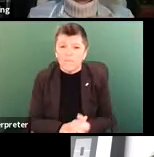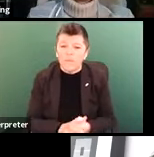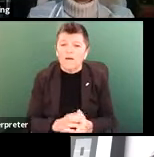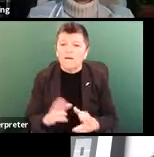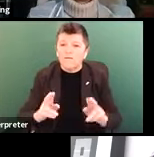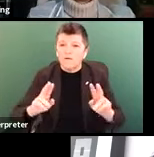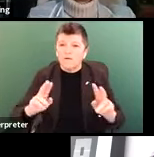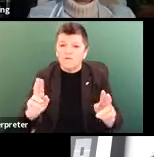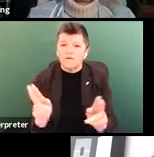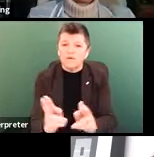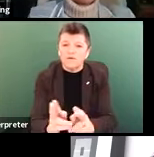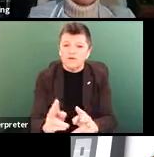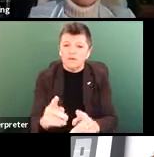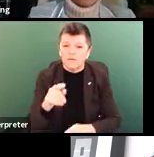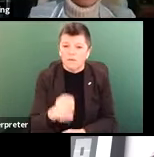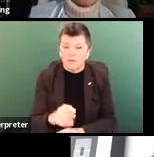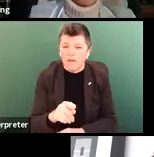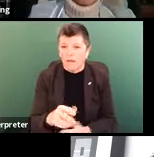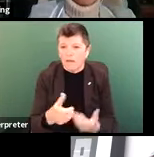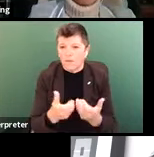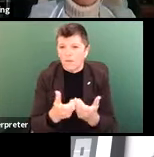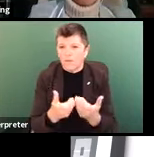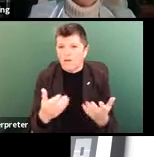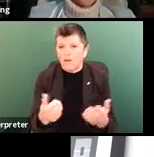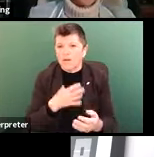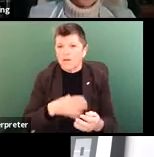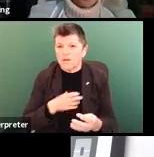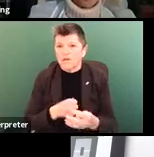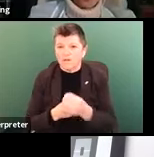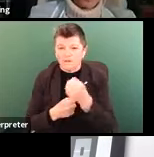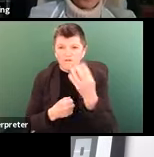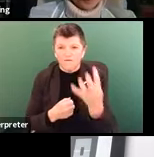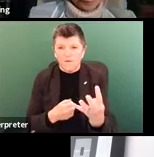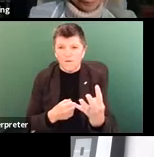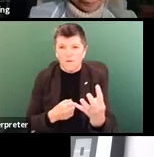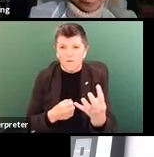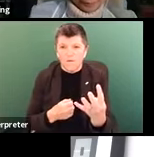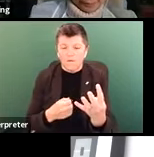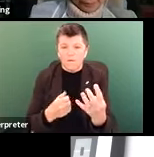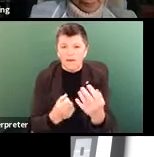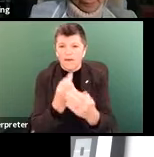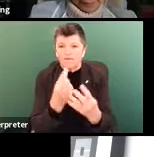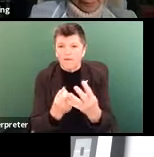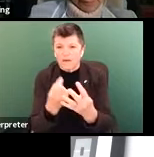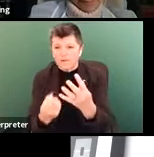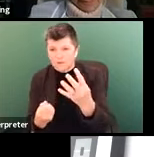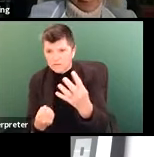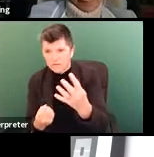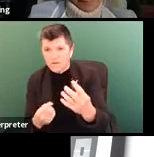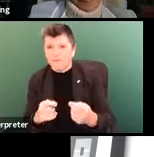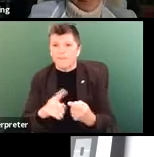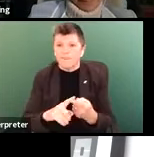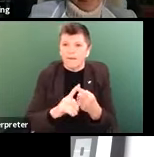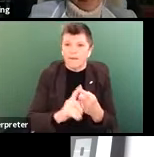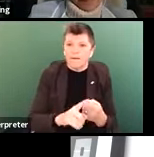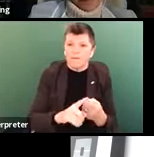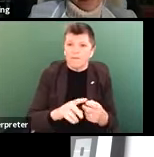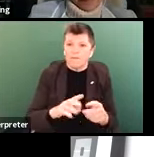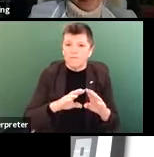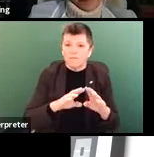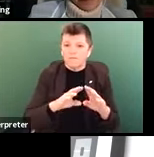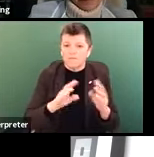Scheidel, you need 4 principal events: total war,